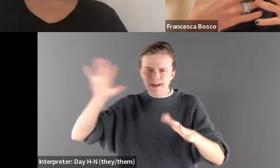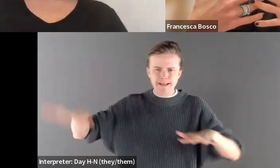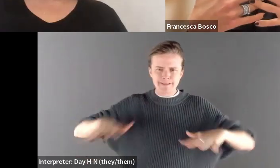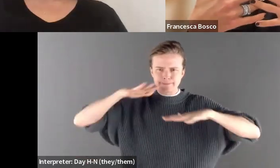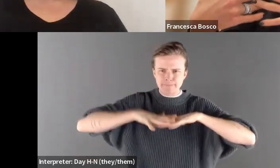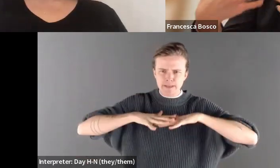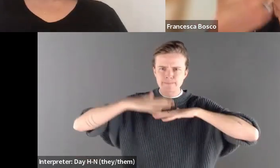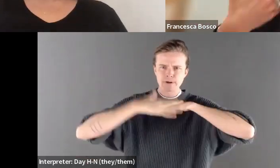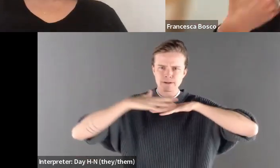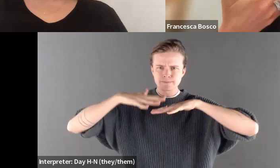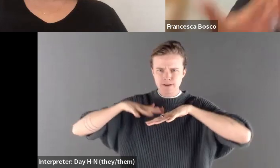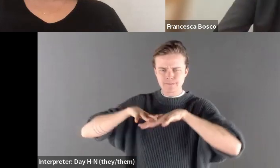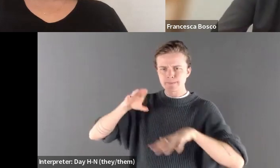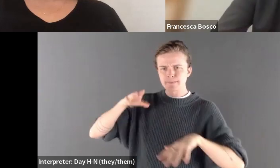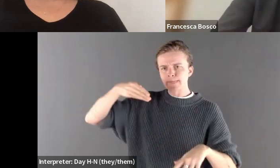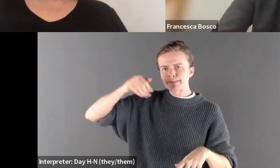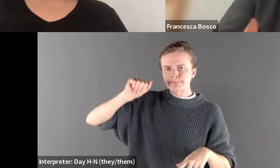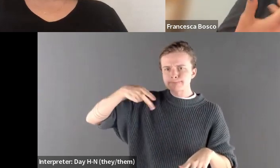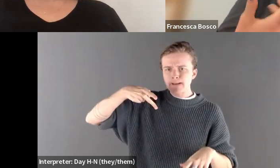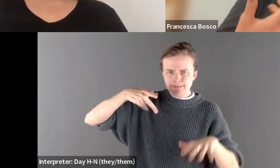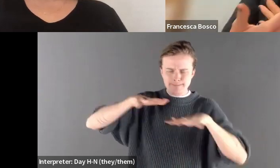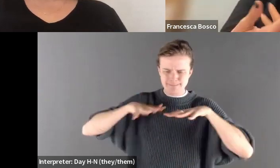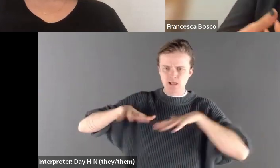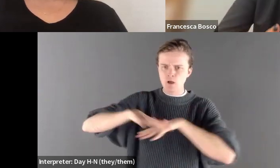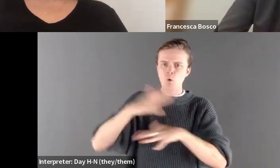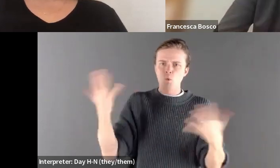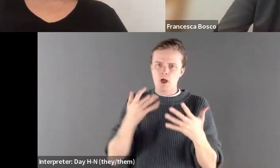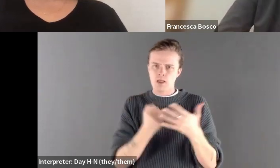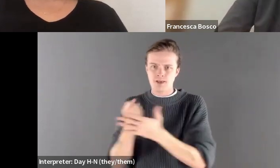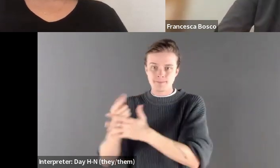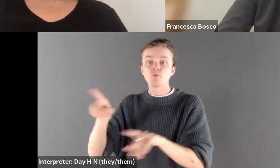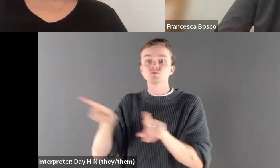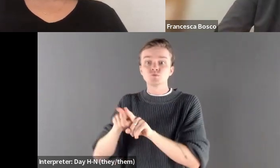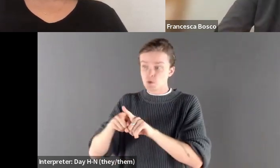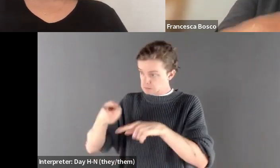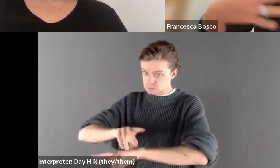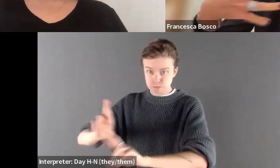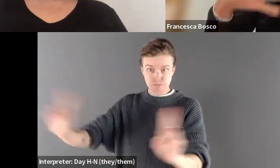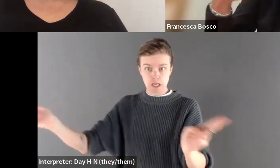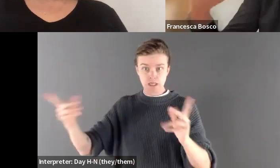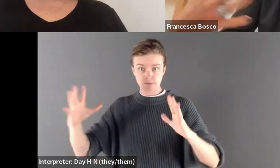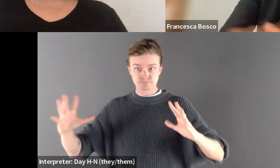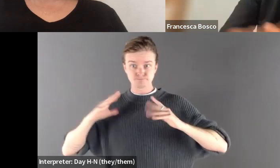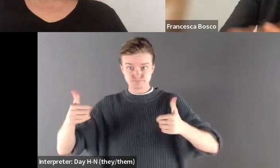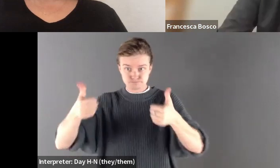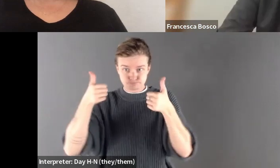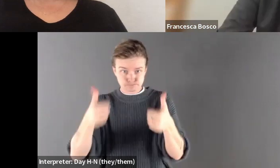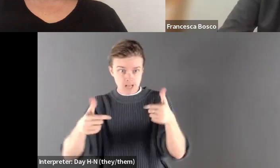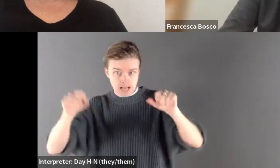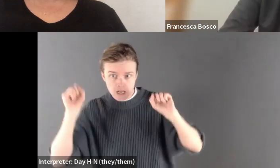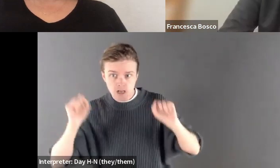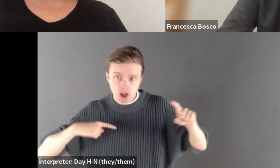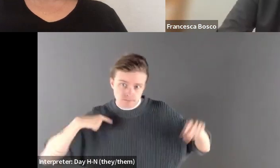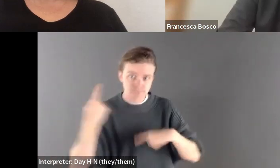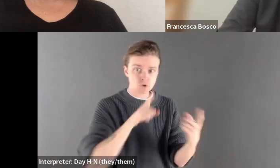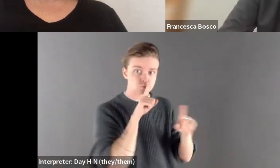the main challenges that civil society organizations are facing. So first of all, the cybersecurity posture and overall vulnerability